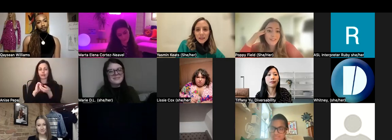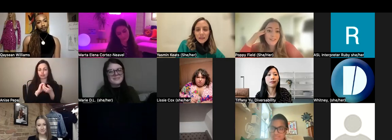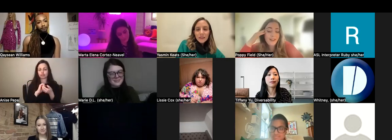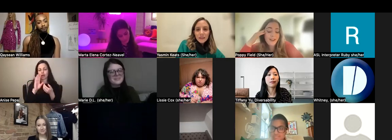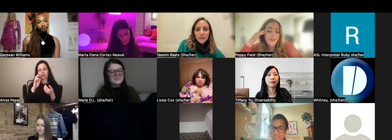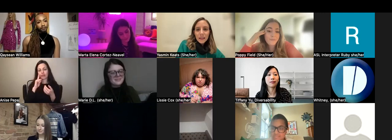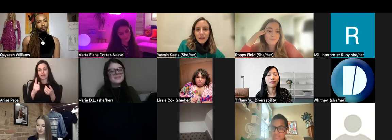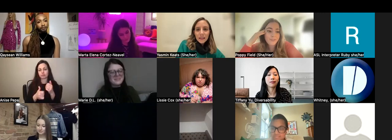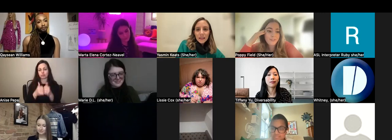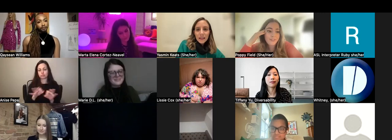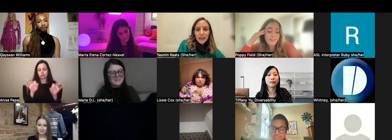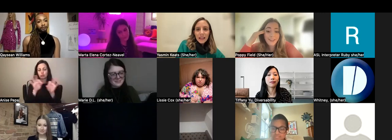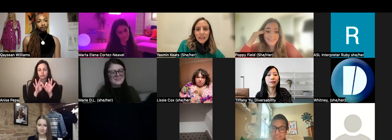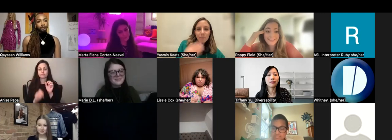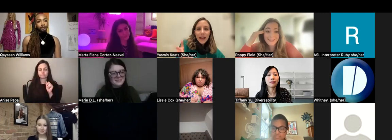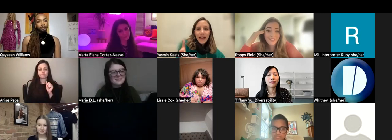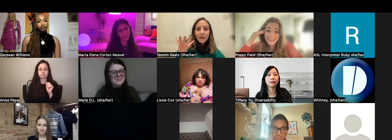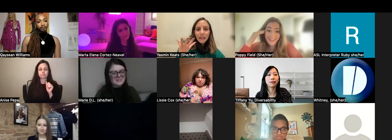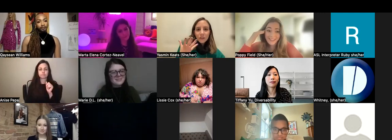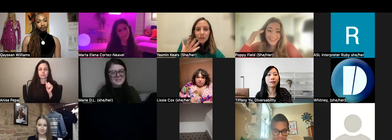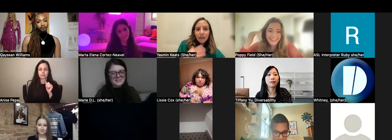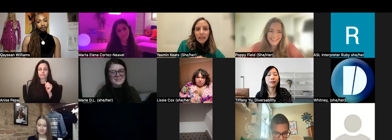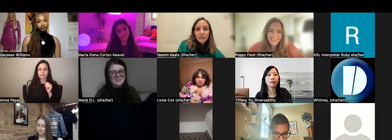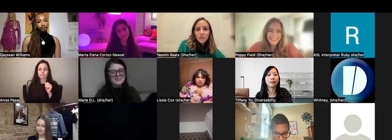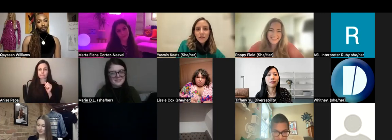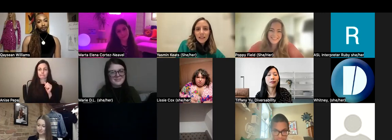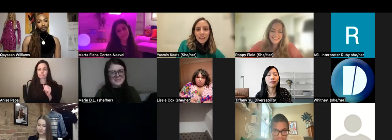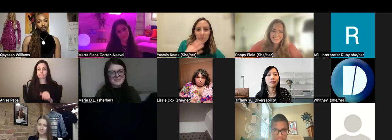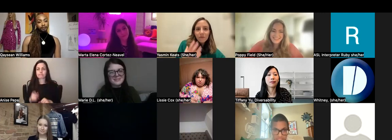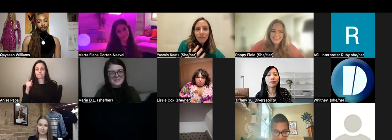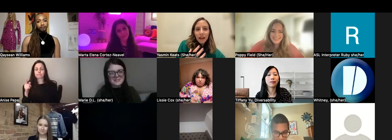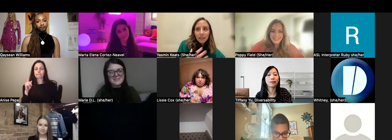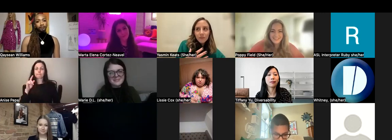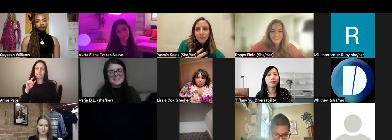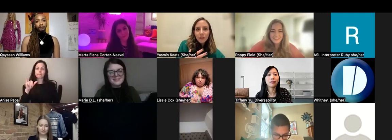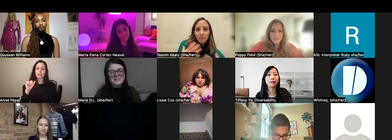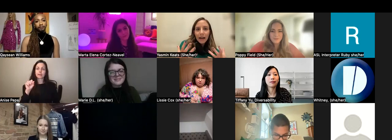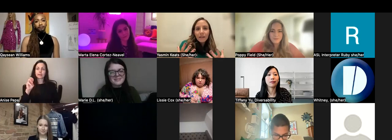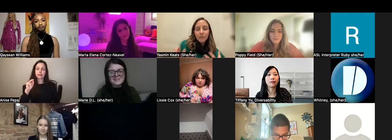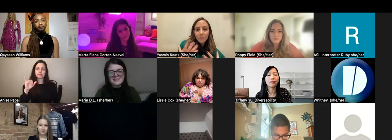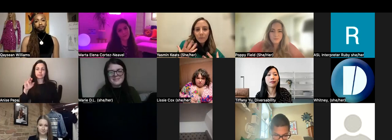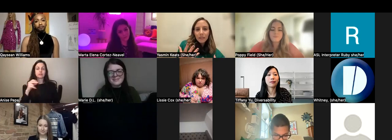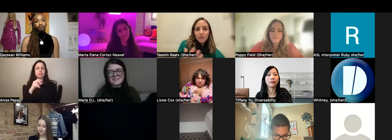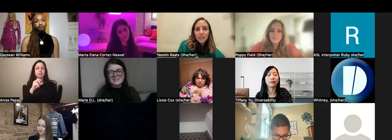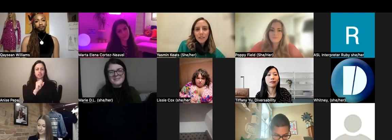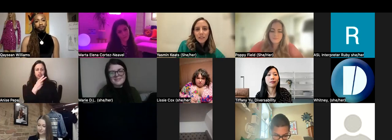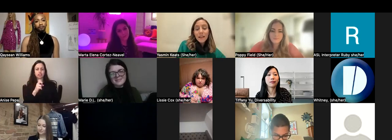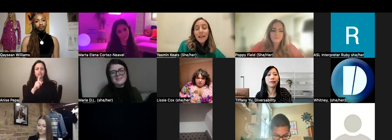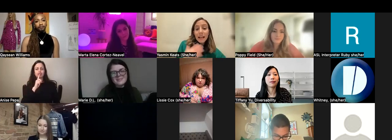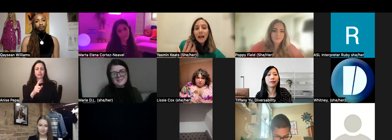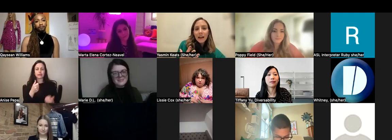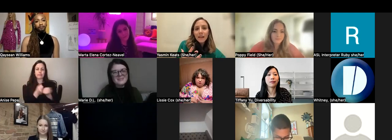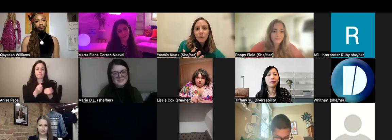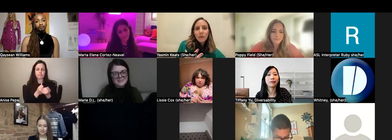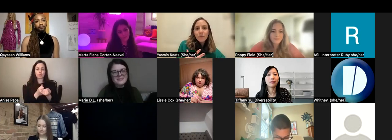key. Yeah, and I wanted to add that. She really fights for empowering people with disabilities